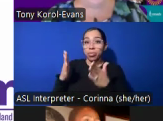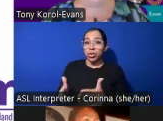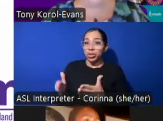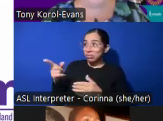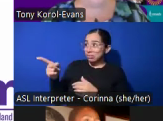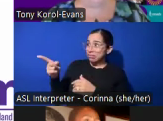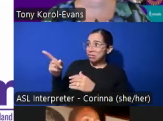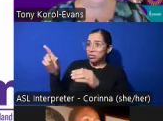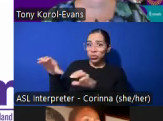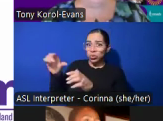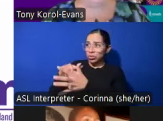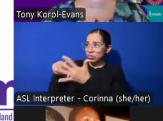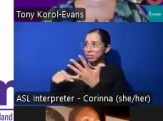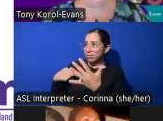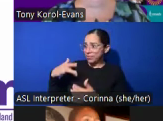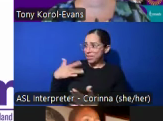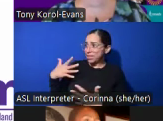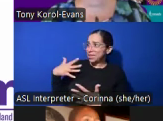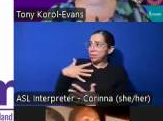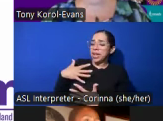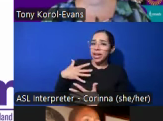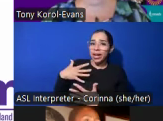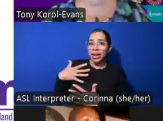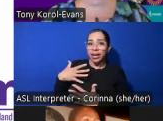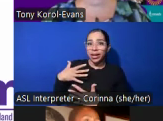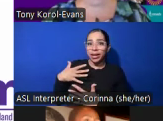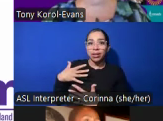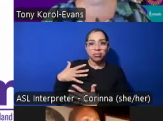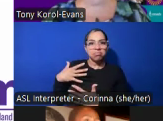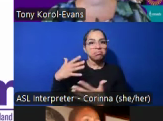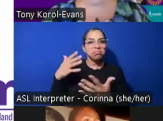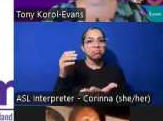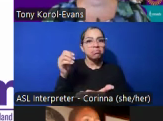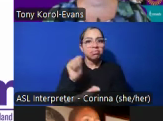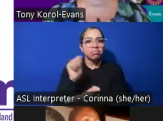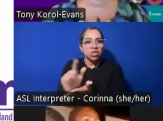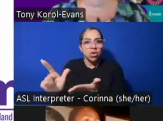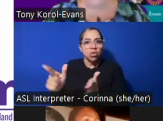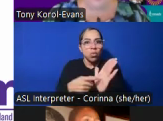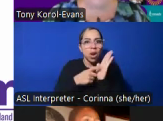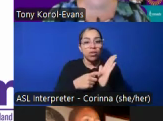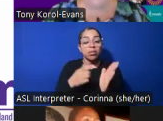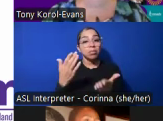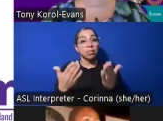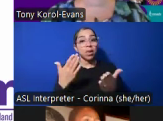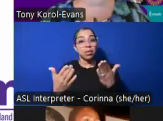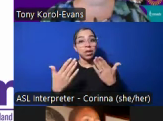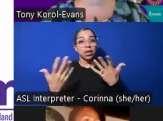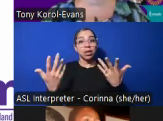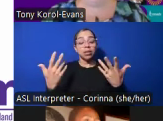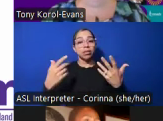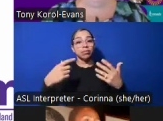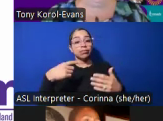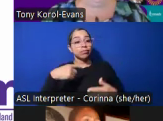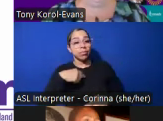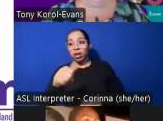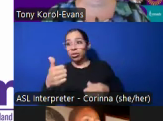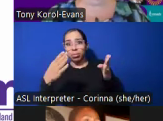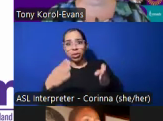the victim, the person who is experiencing it. Something may not seem intimidating to you, but it could be